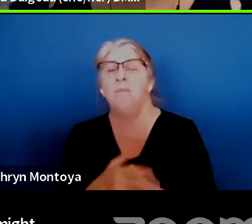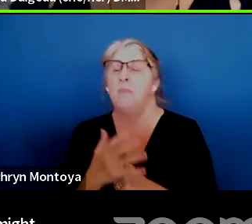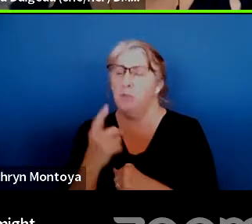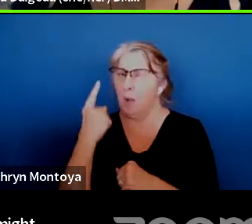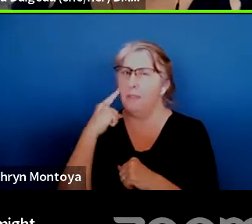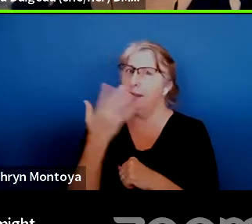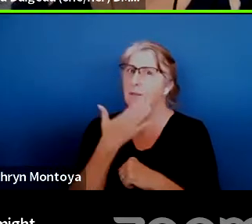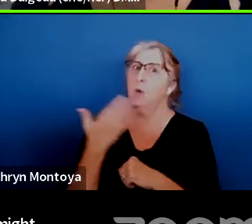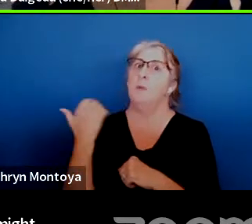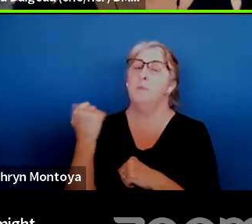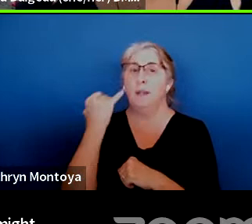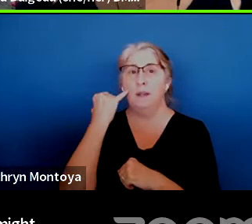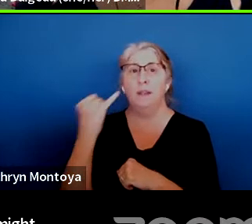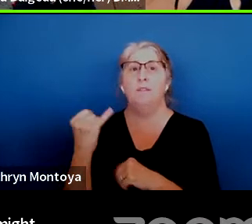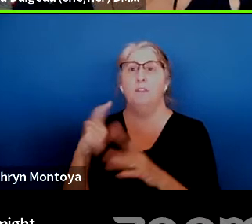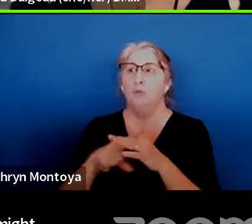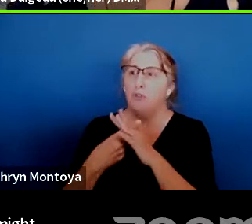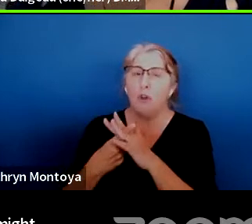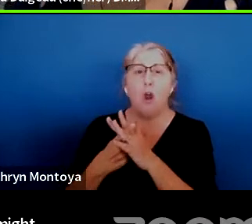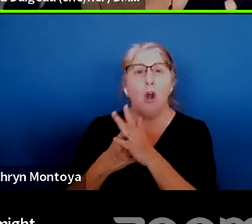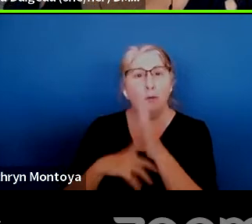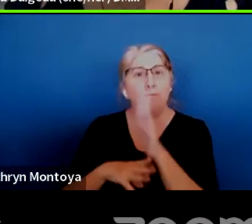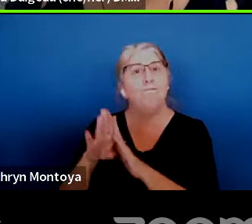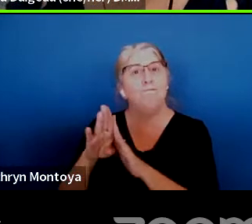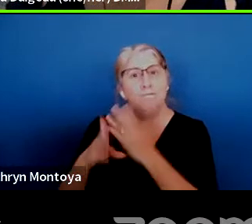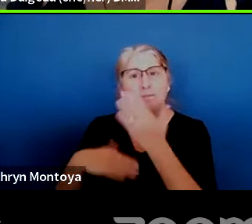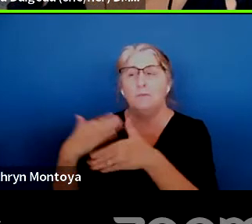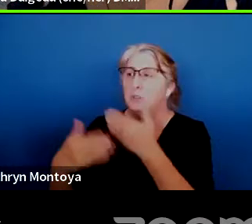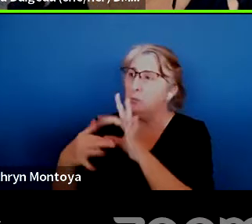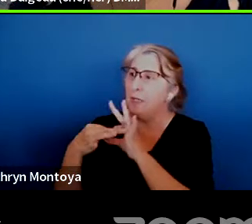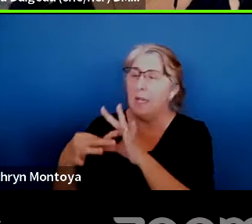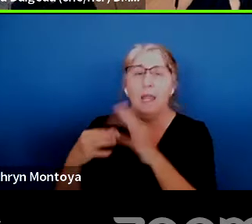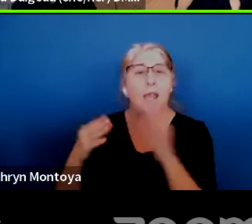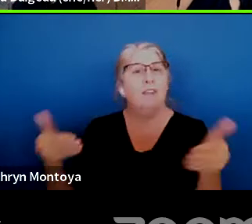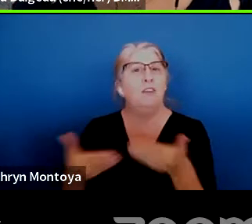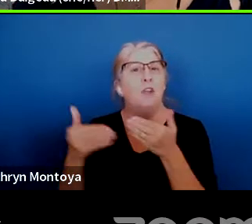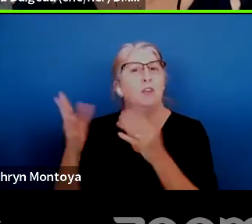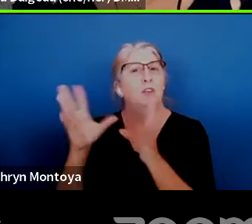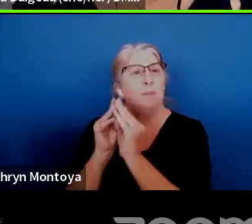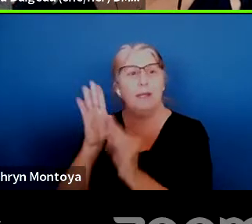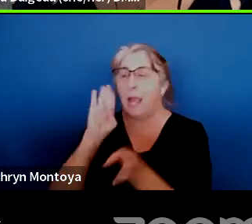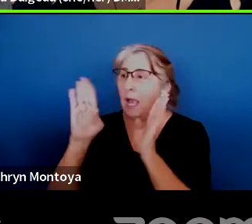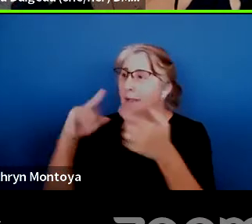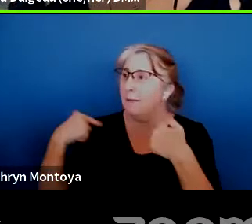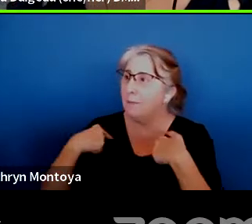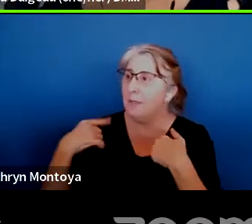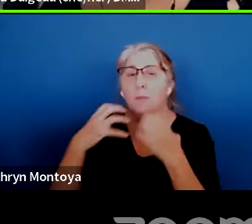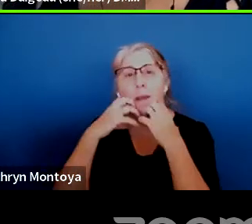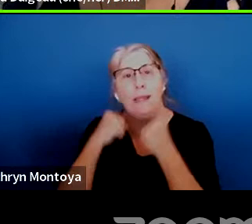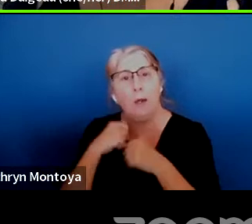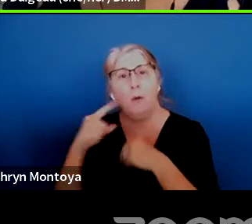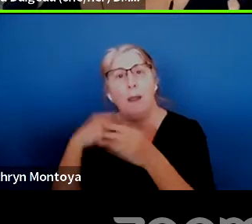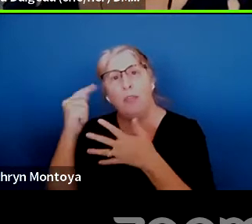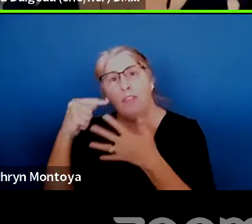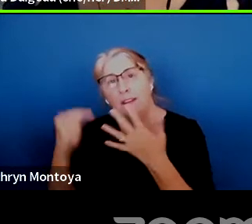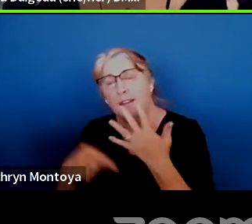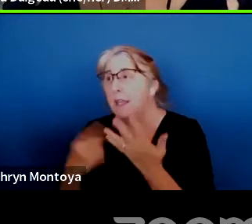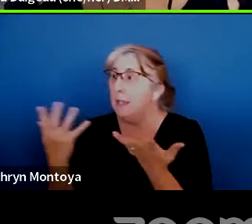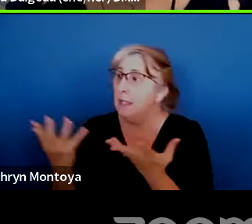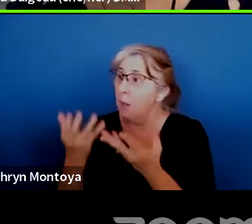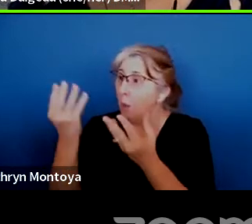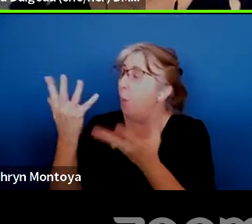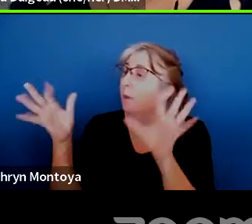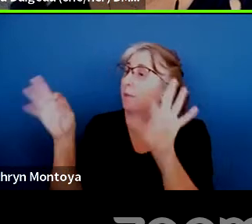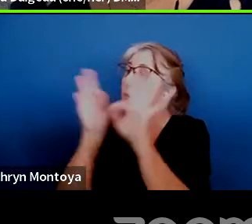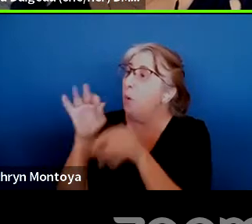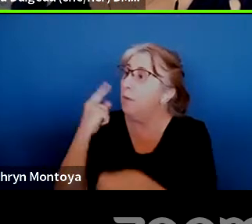so much better just to have an introductory meeting. Just say, hi, this is me and this is what I care about. Can you tell me what's important to